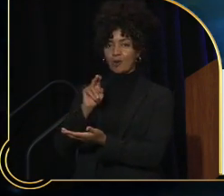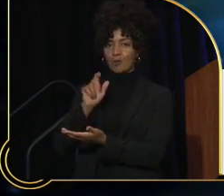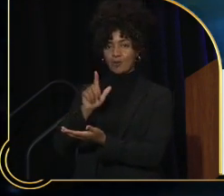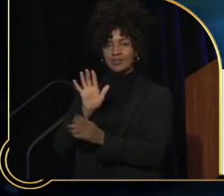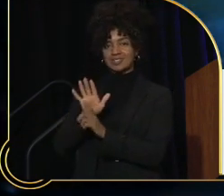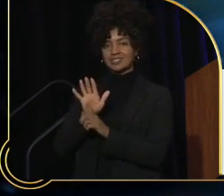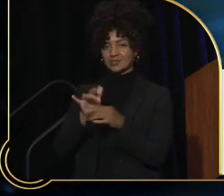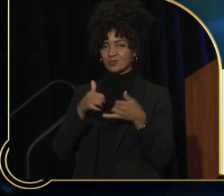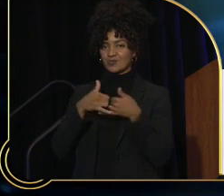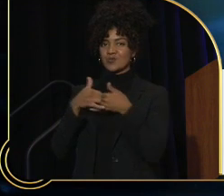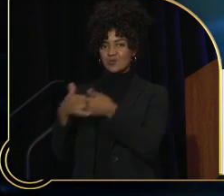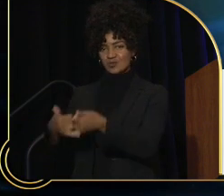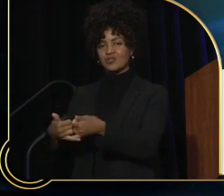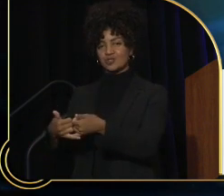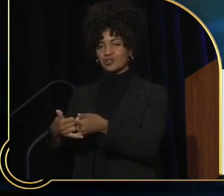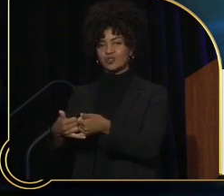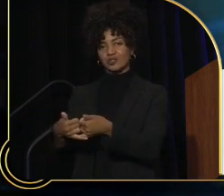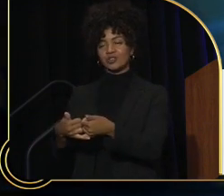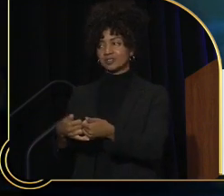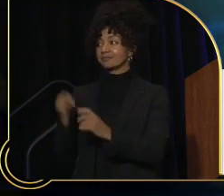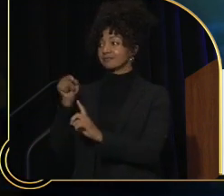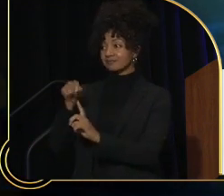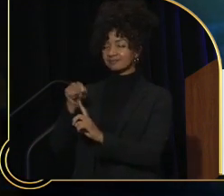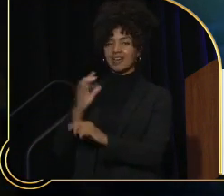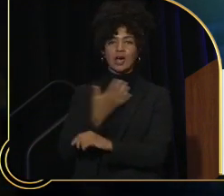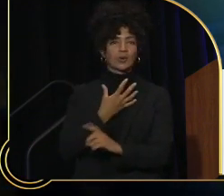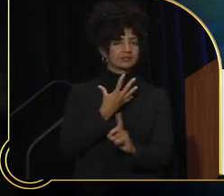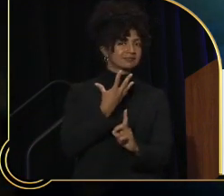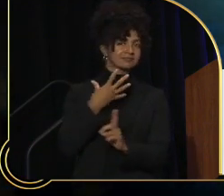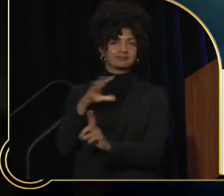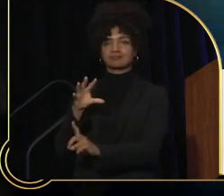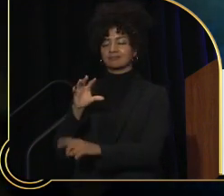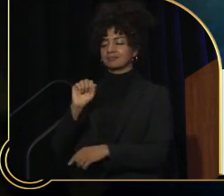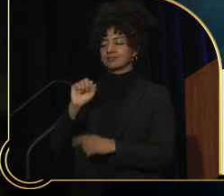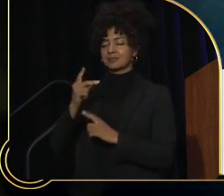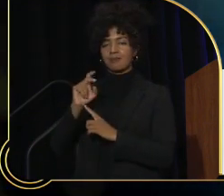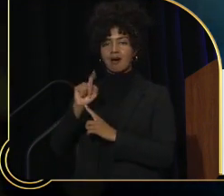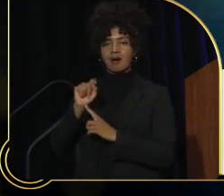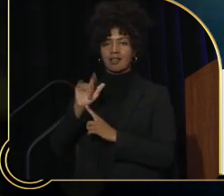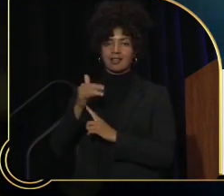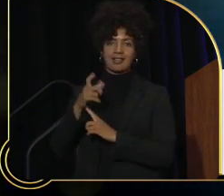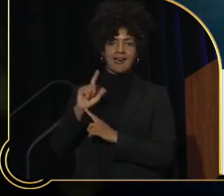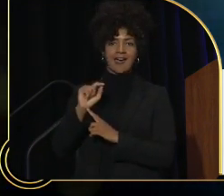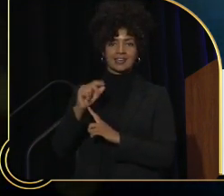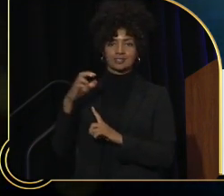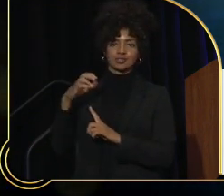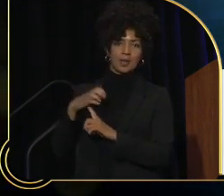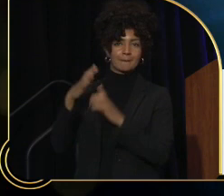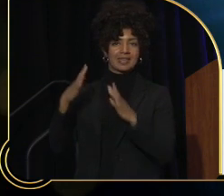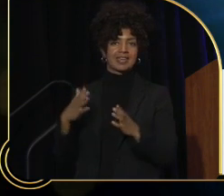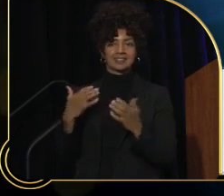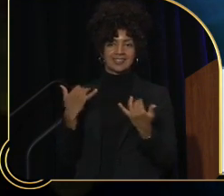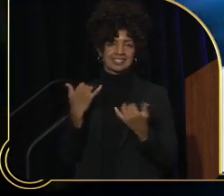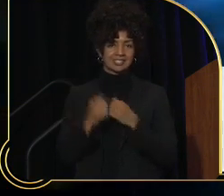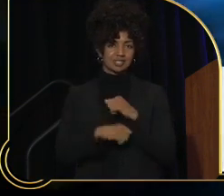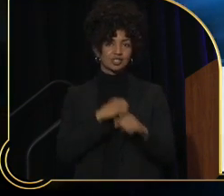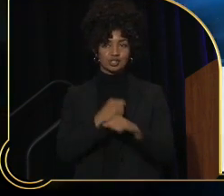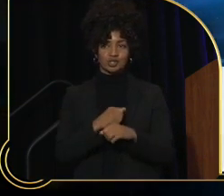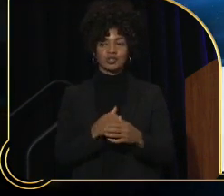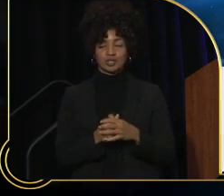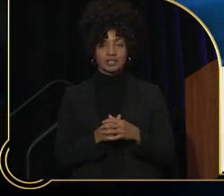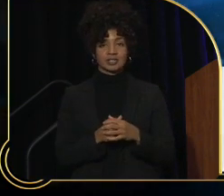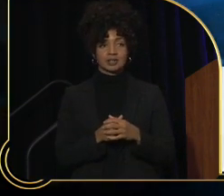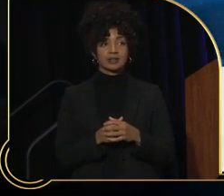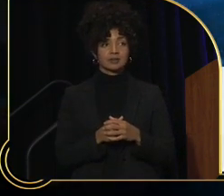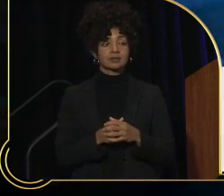for being our spotlight champion this year. And he, you can learn